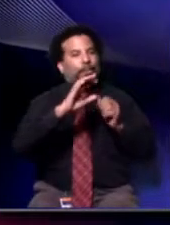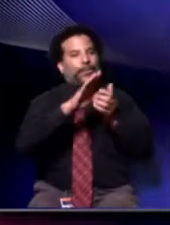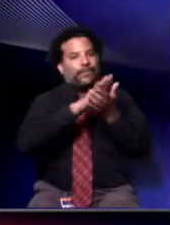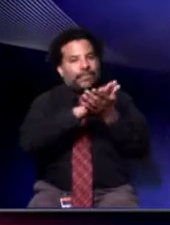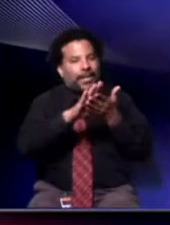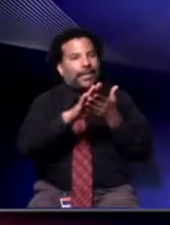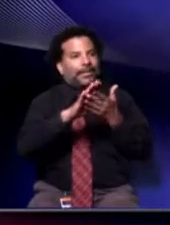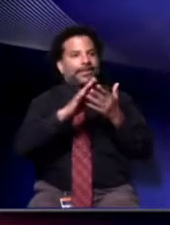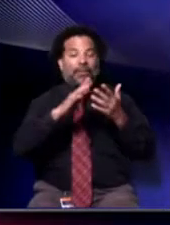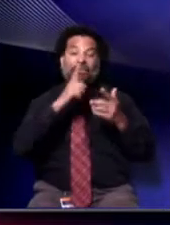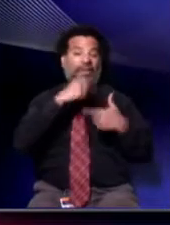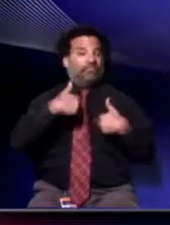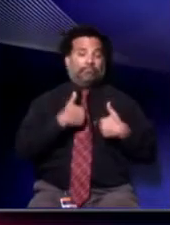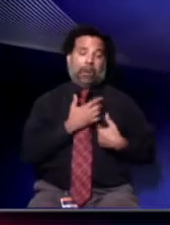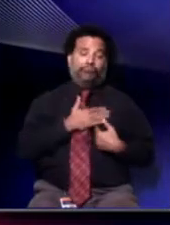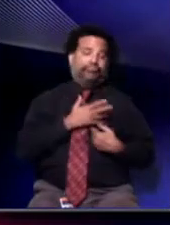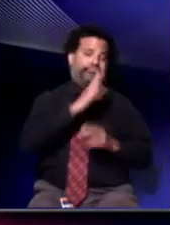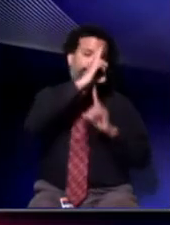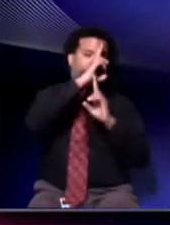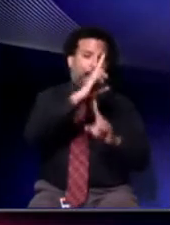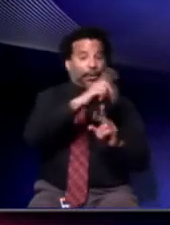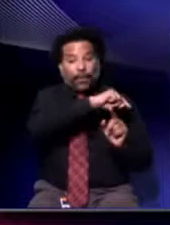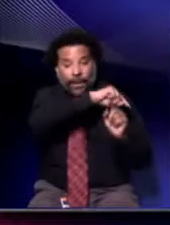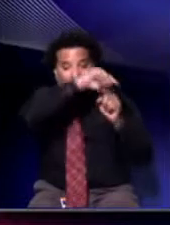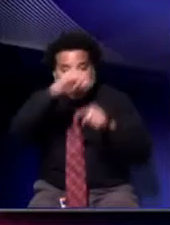for me personally, having been,